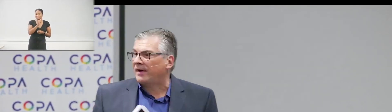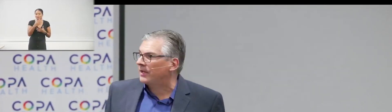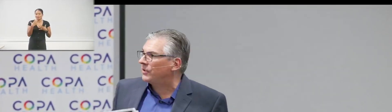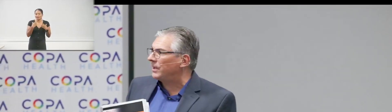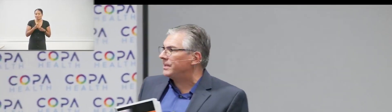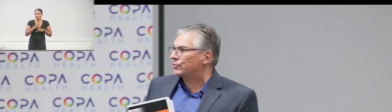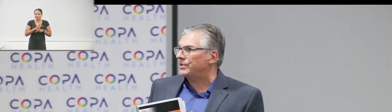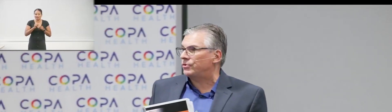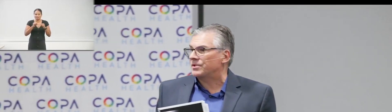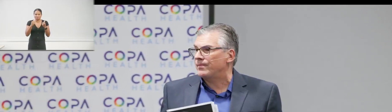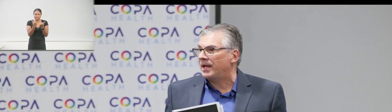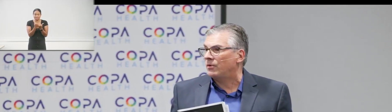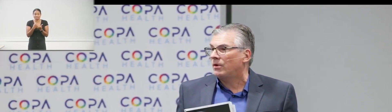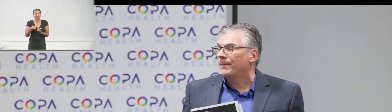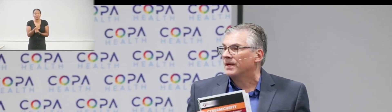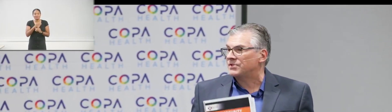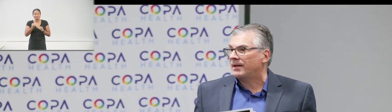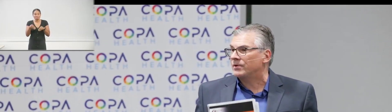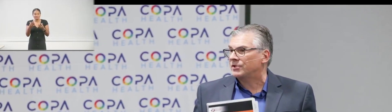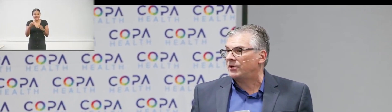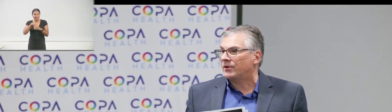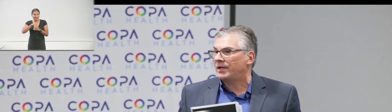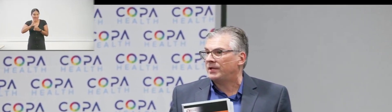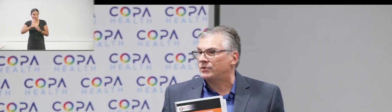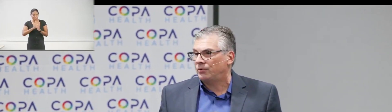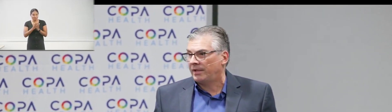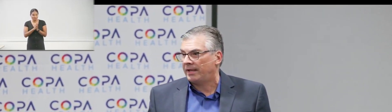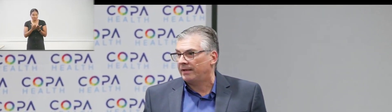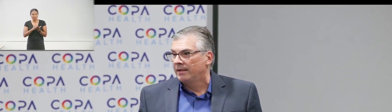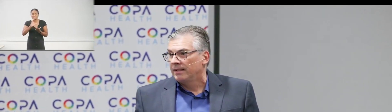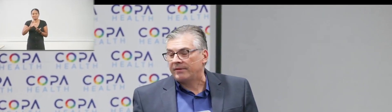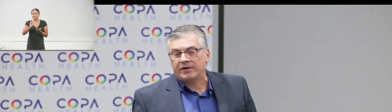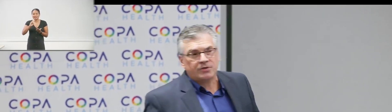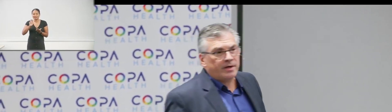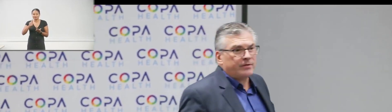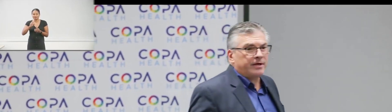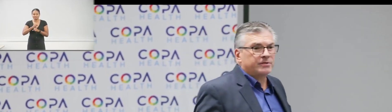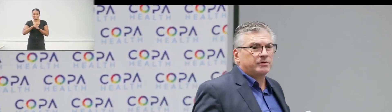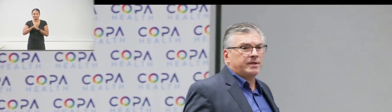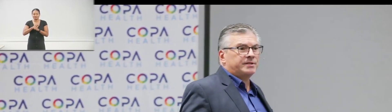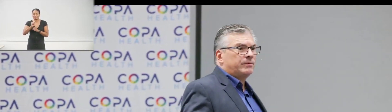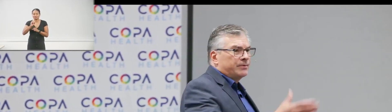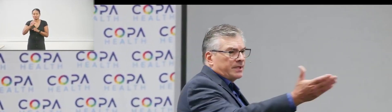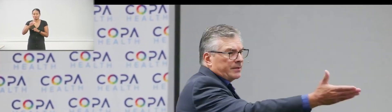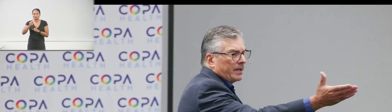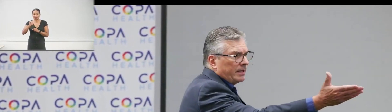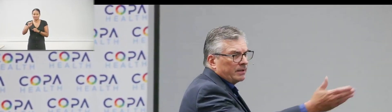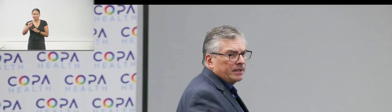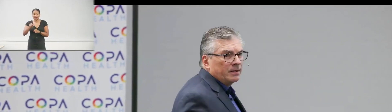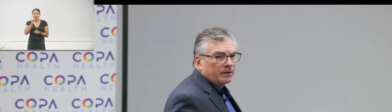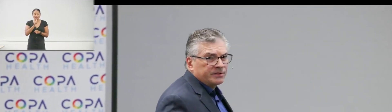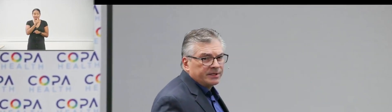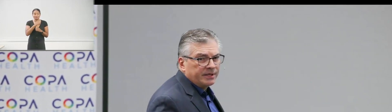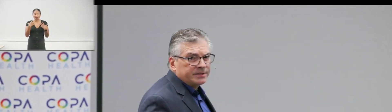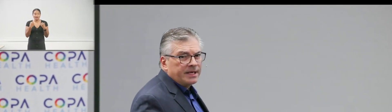to provide you in this resource manual a cybersecurity toolkit. Now, the Arizona Healthcare Association, represented by Gil